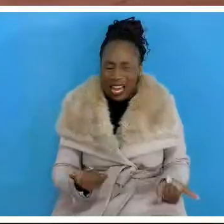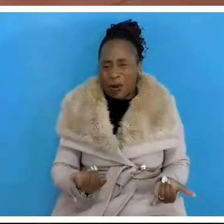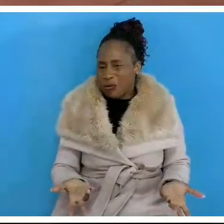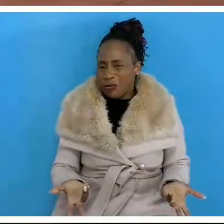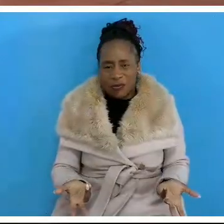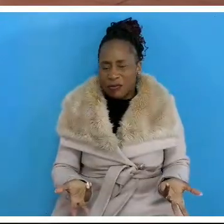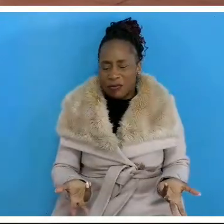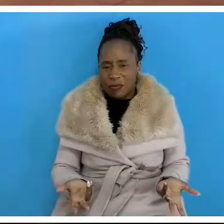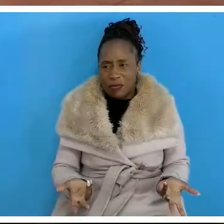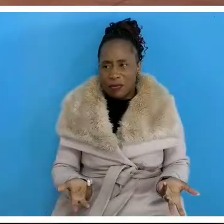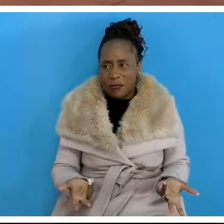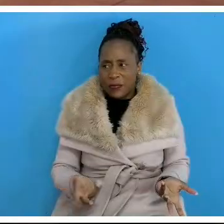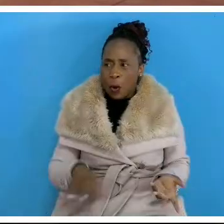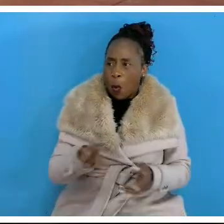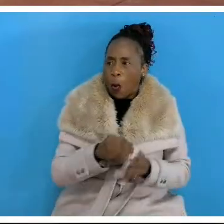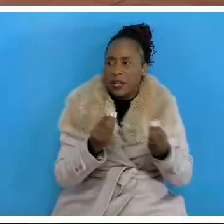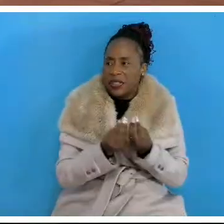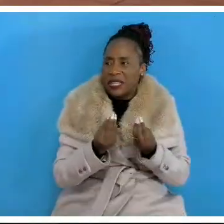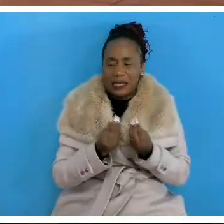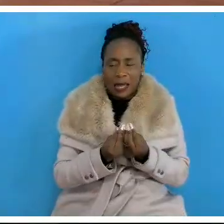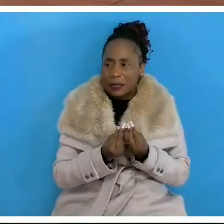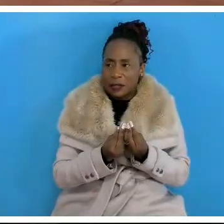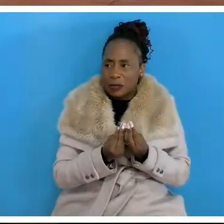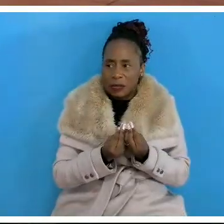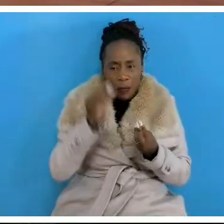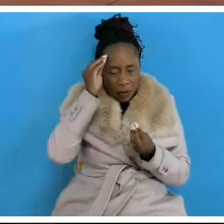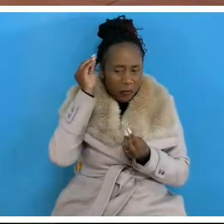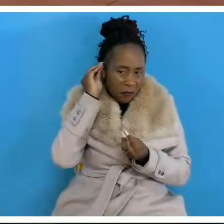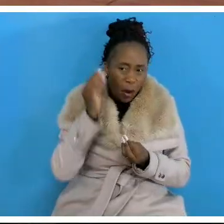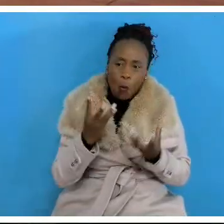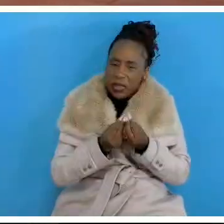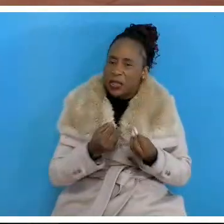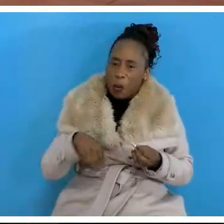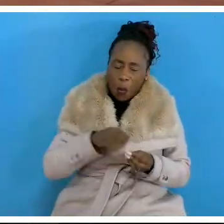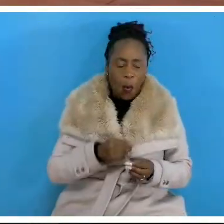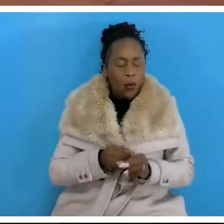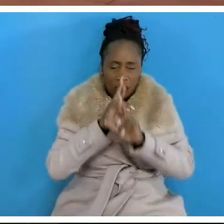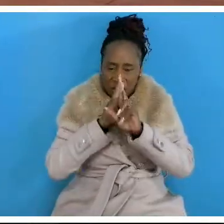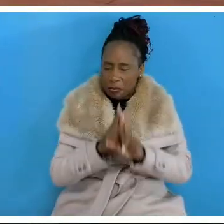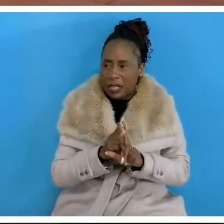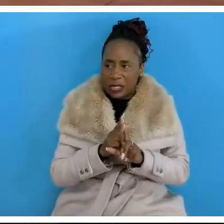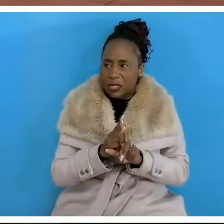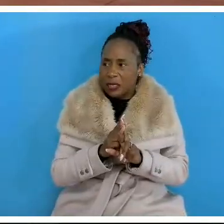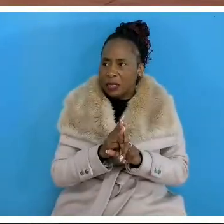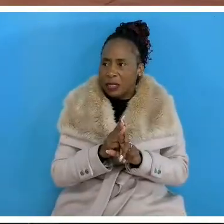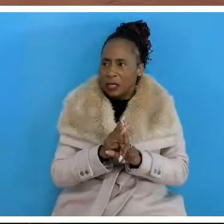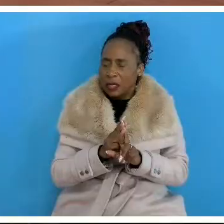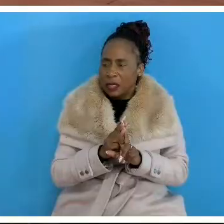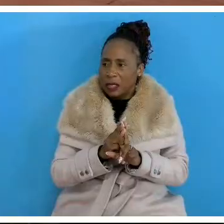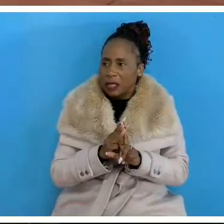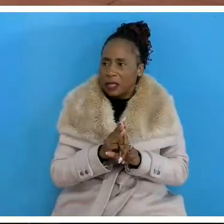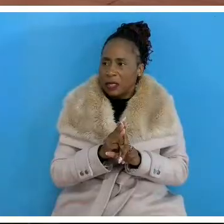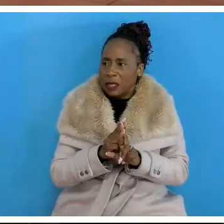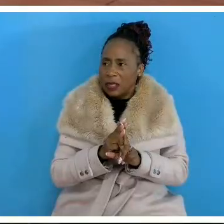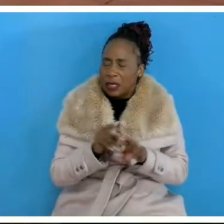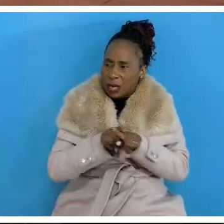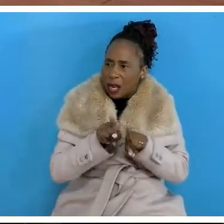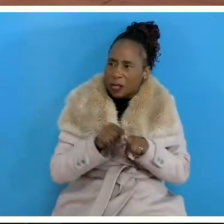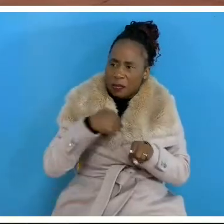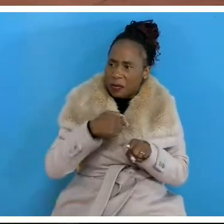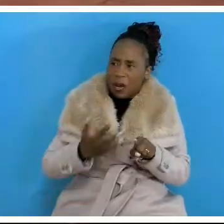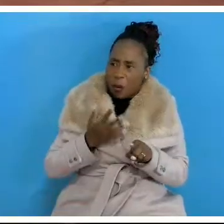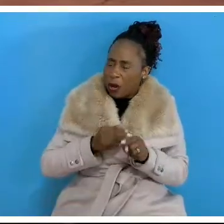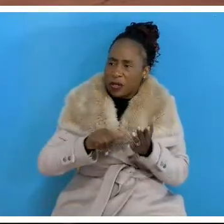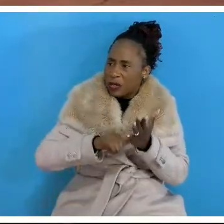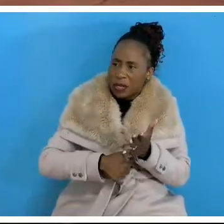people can look into all these things, with all due respect, it is not that I want the grant. If they